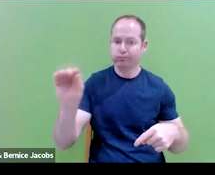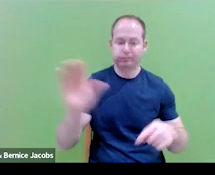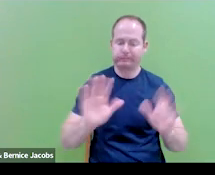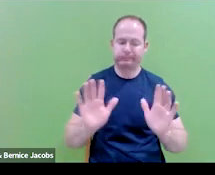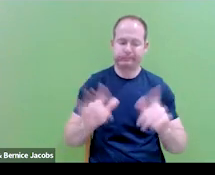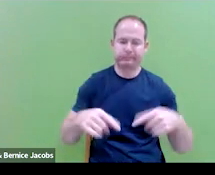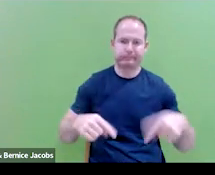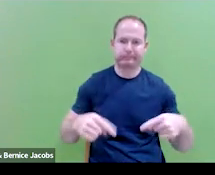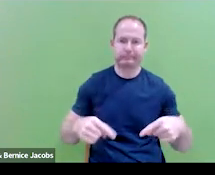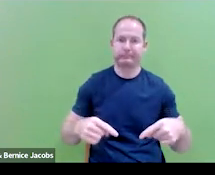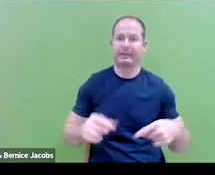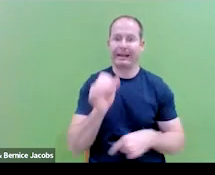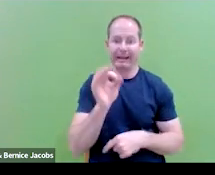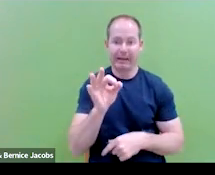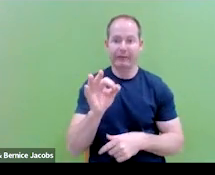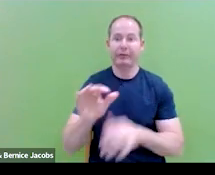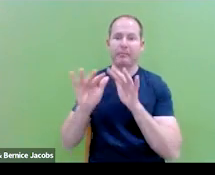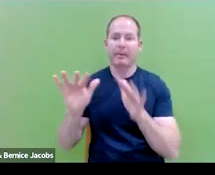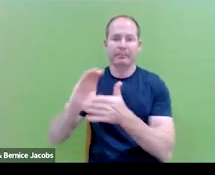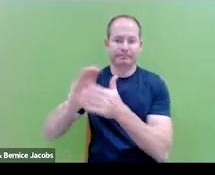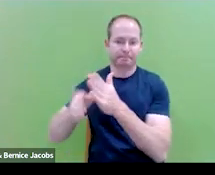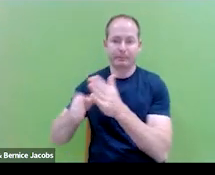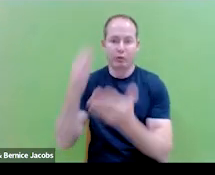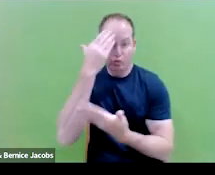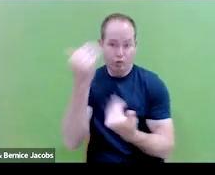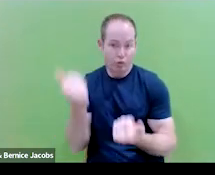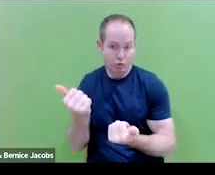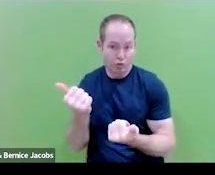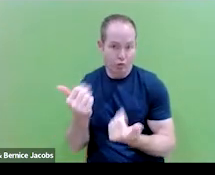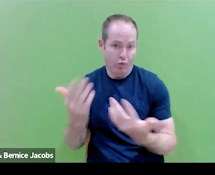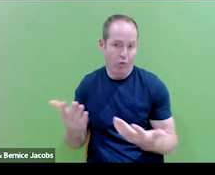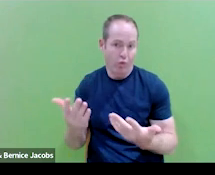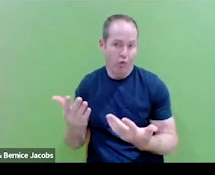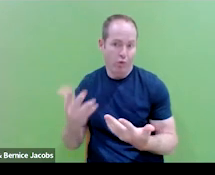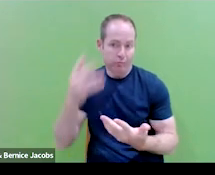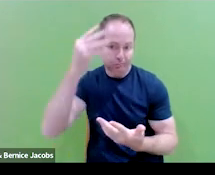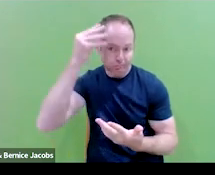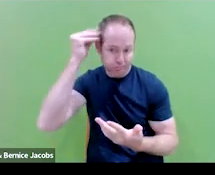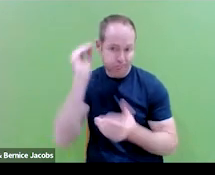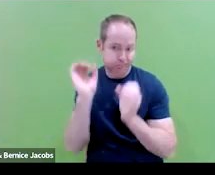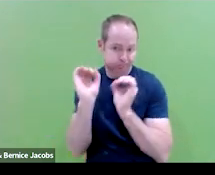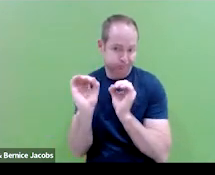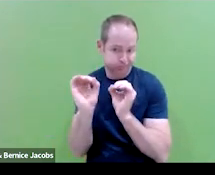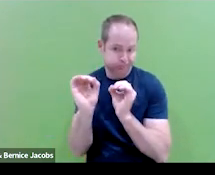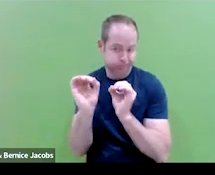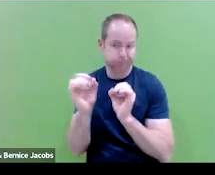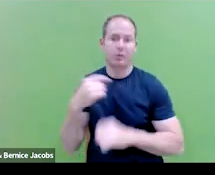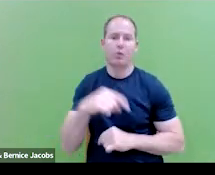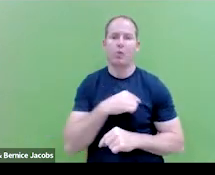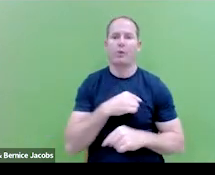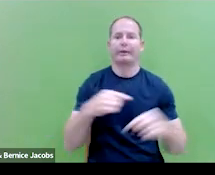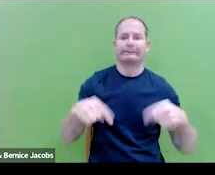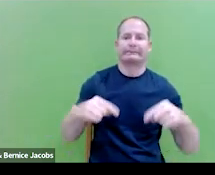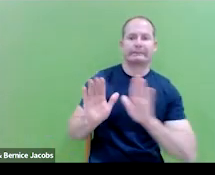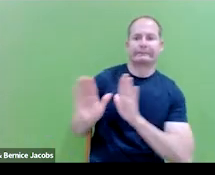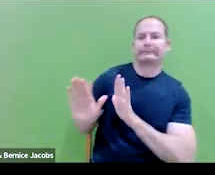not familiar with people with disabilities or have any experience in that field, we tend to avoid it